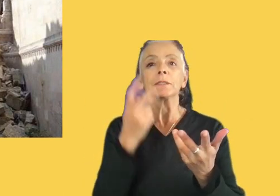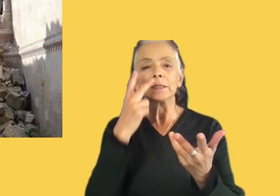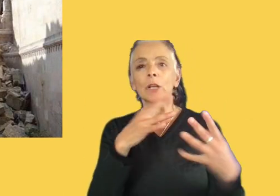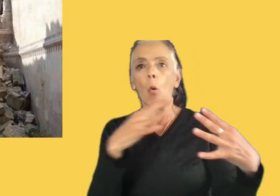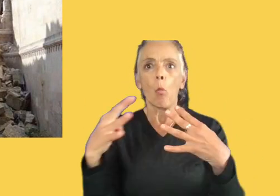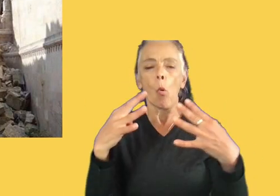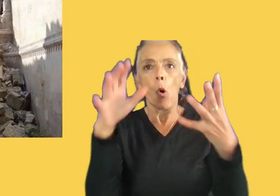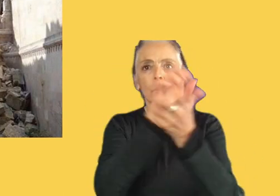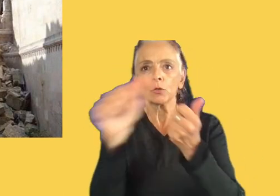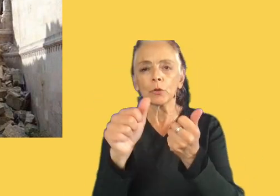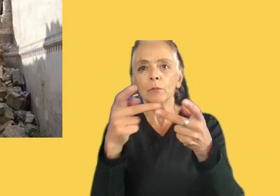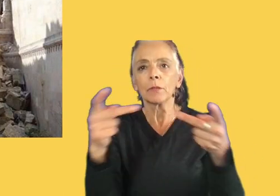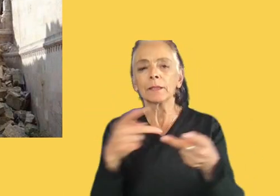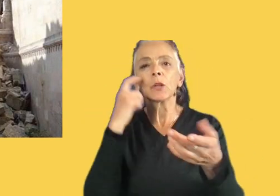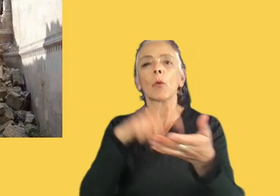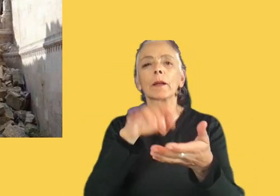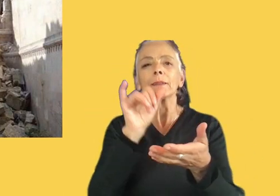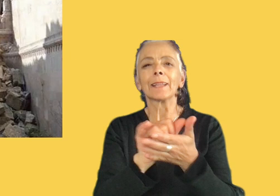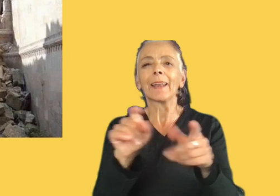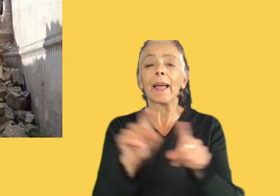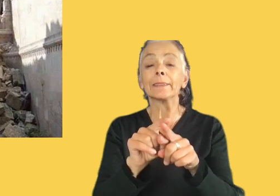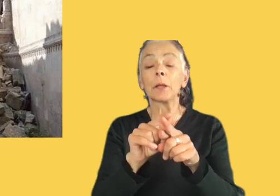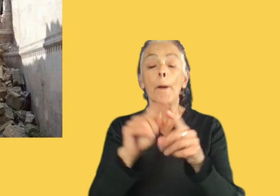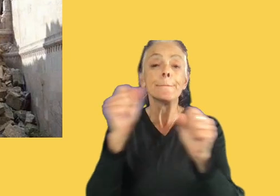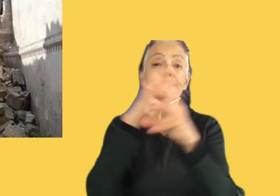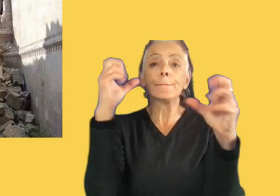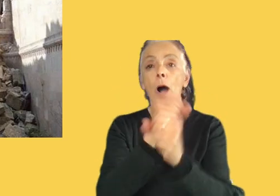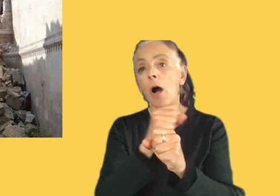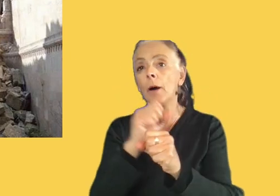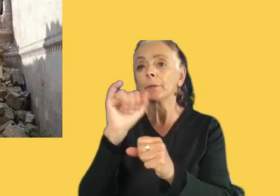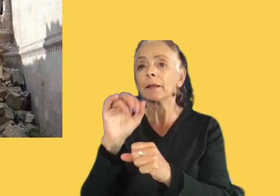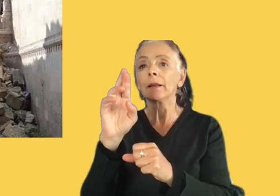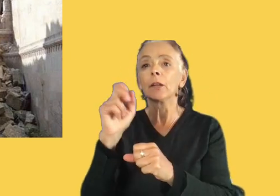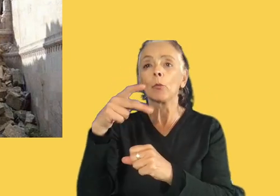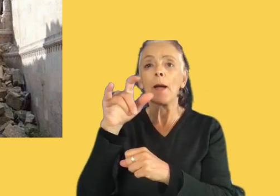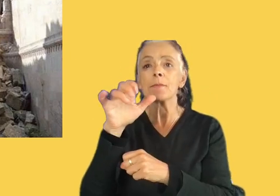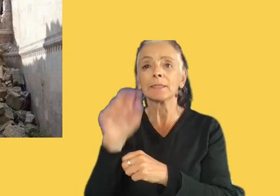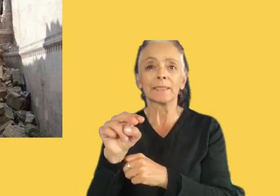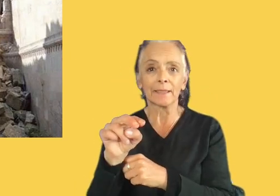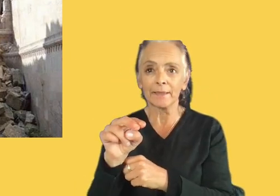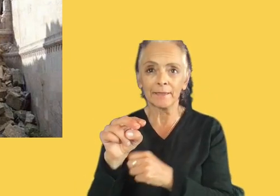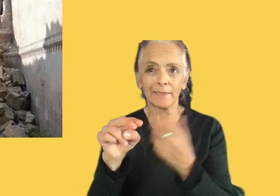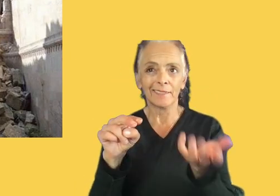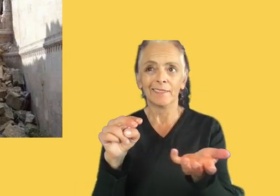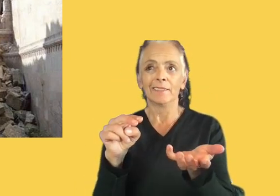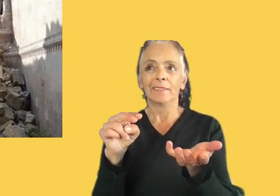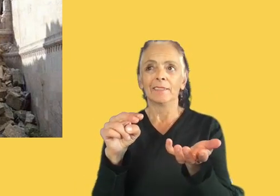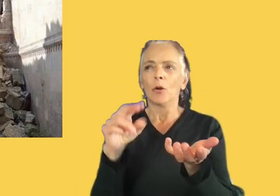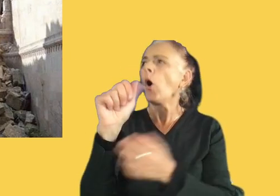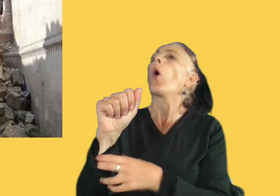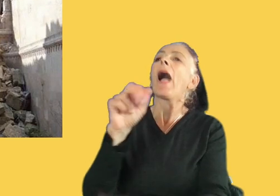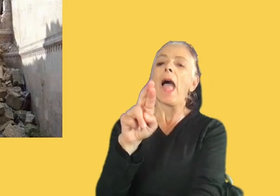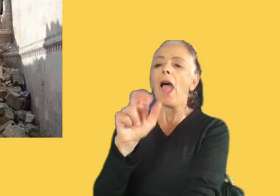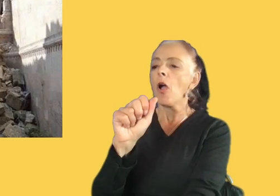it as the bombed-out Arabistan that they played in a game that they with their friends, rather than the